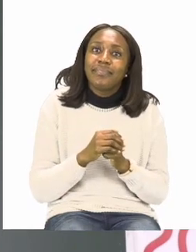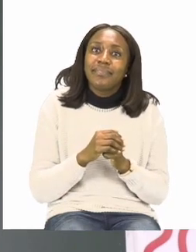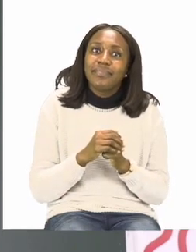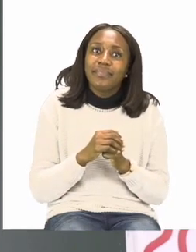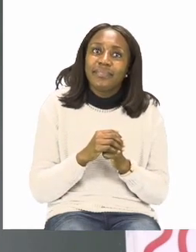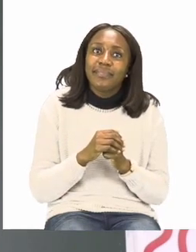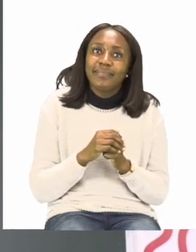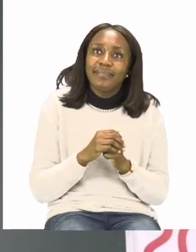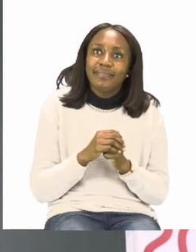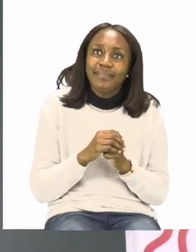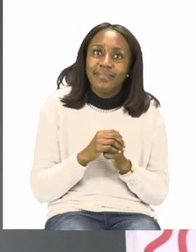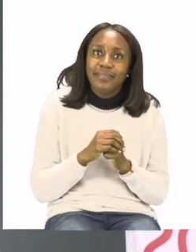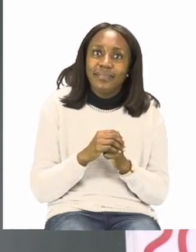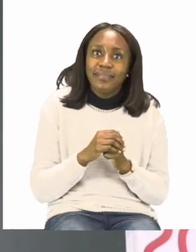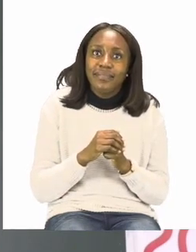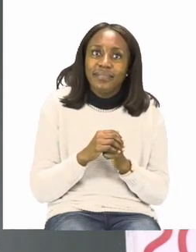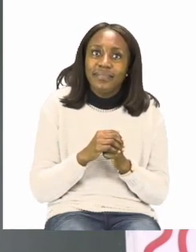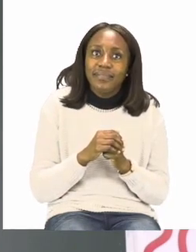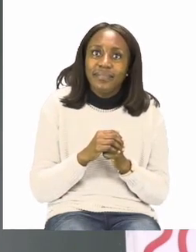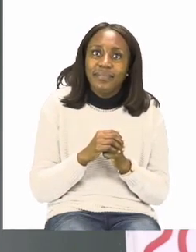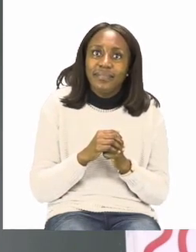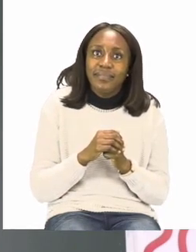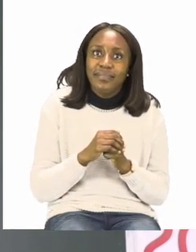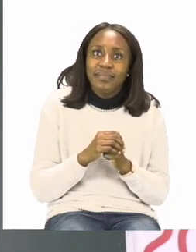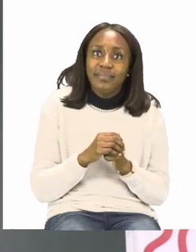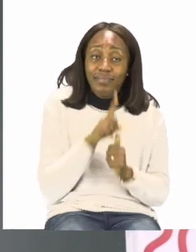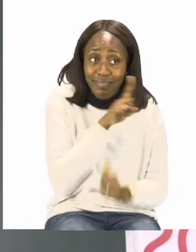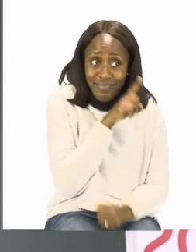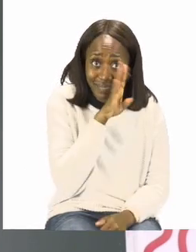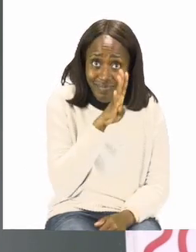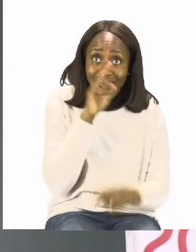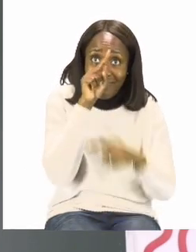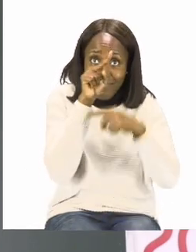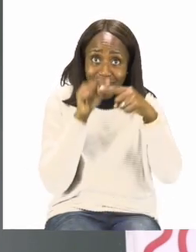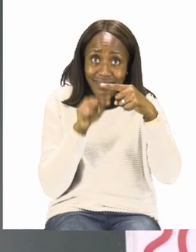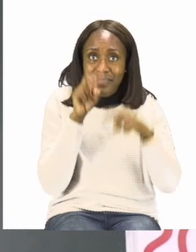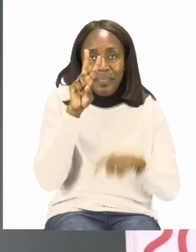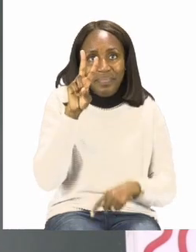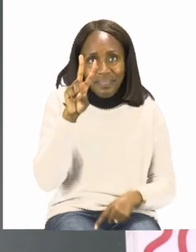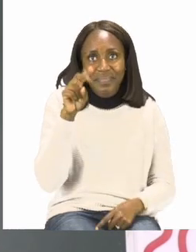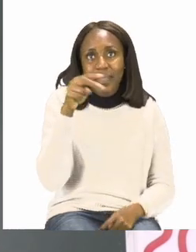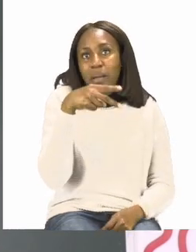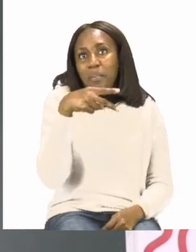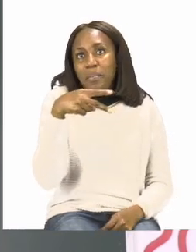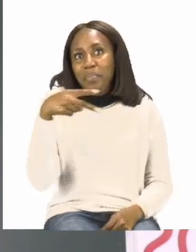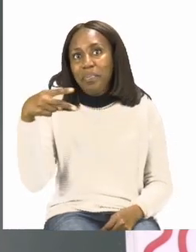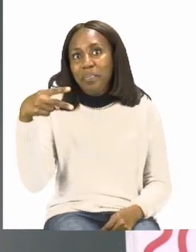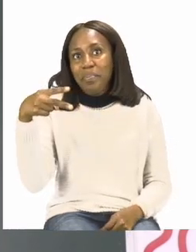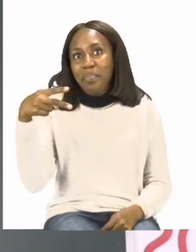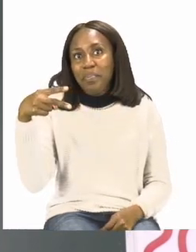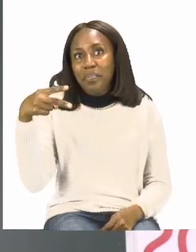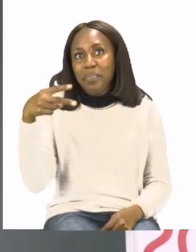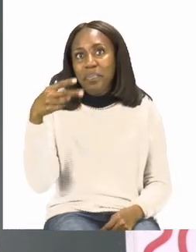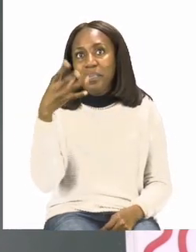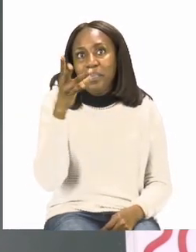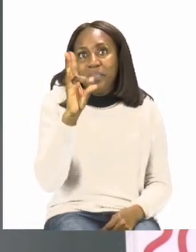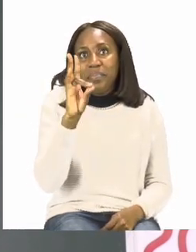there is also 7. So that means 14 divided by 2 will give